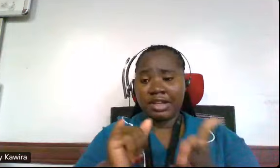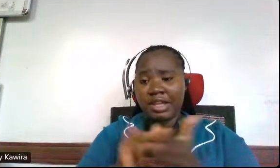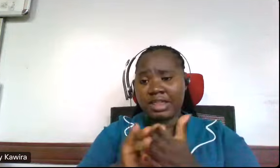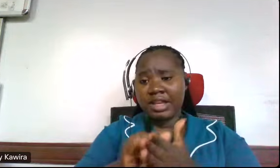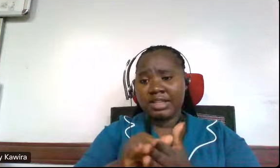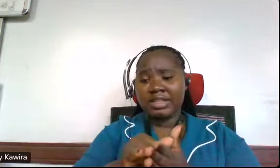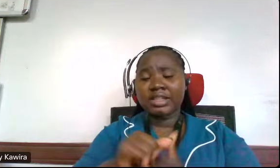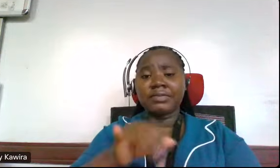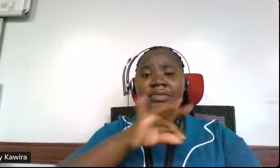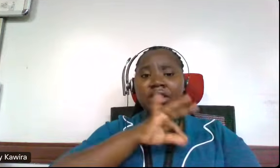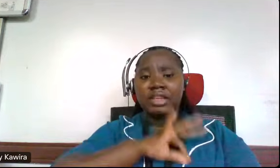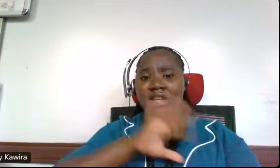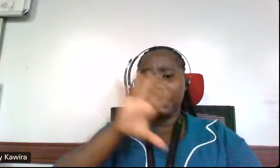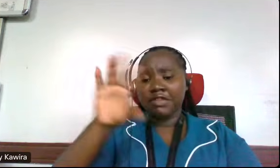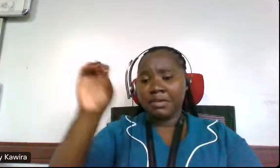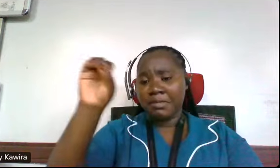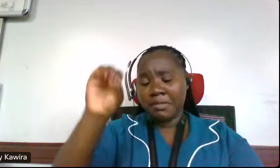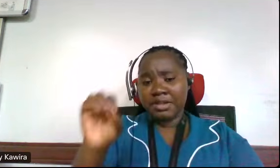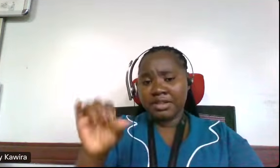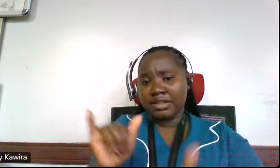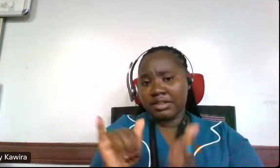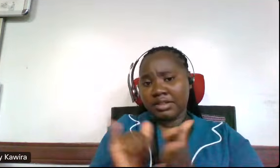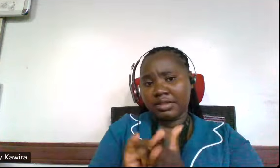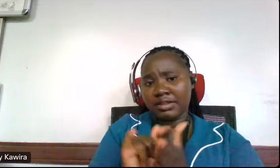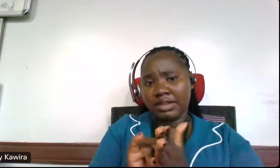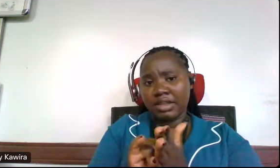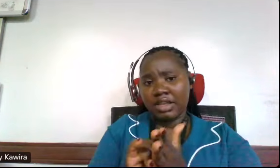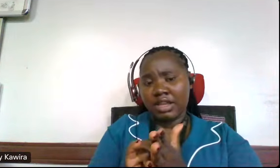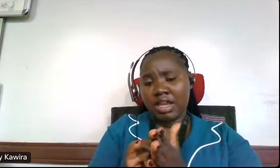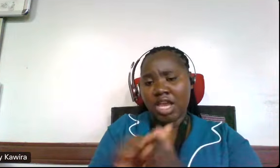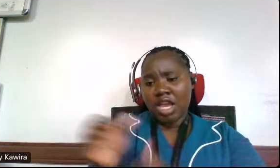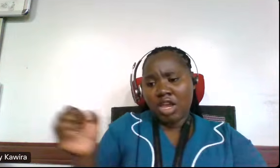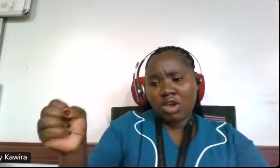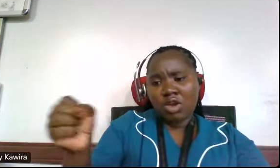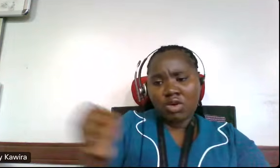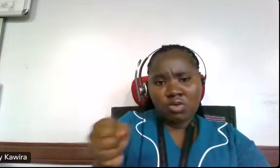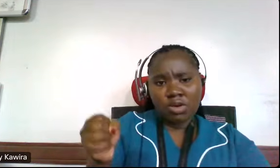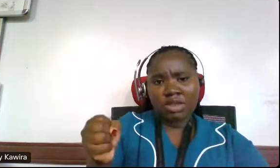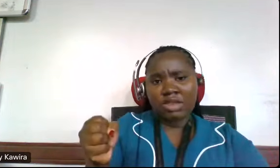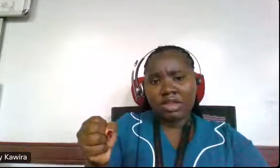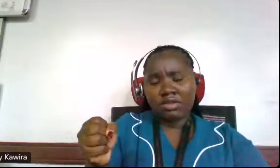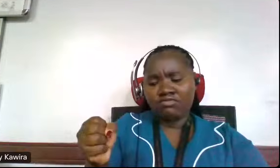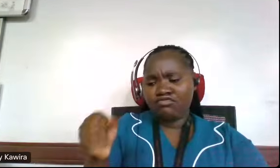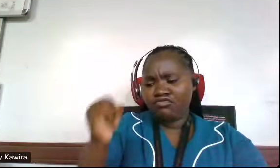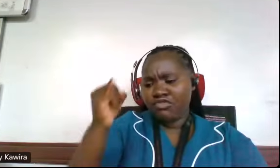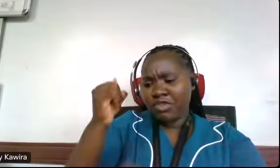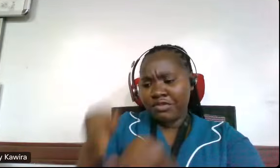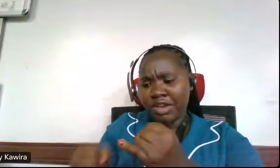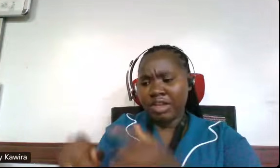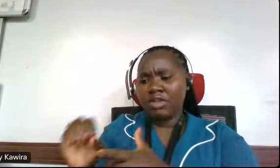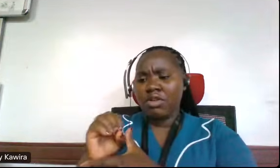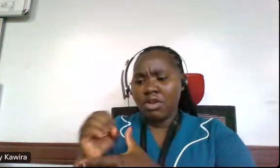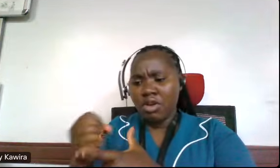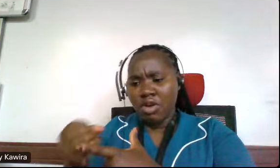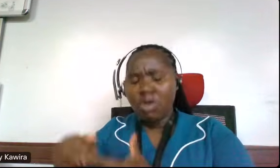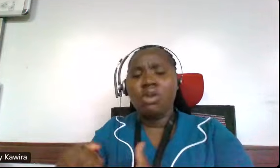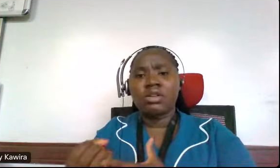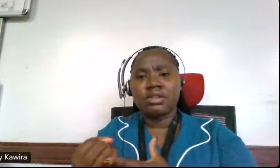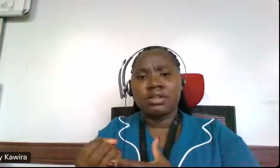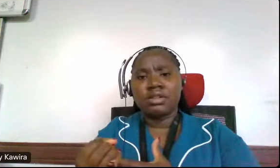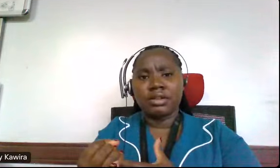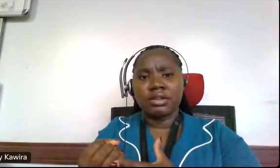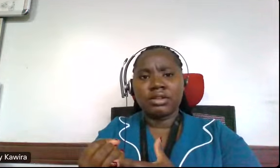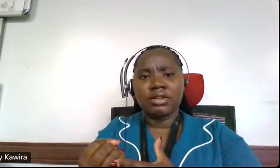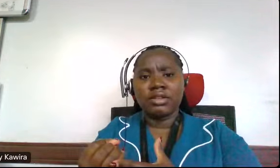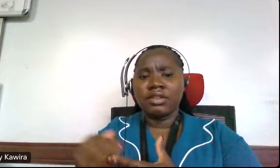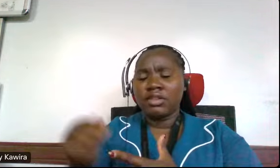the 5% that maybe has been withheld by the banks, is that final, or still whatever